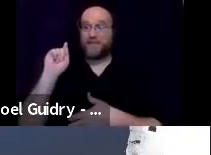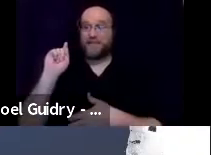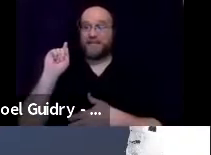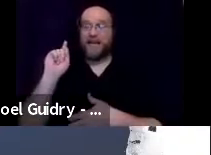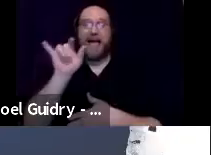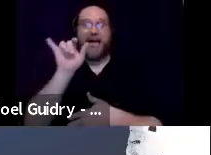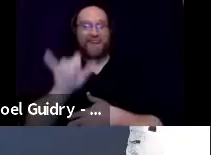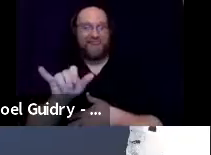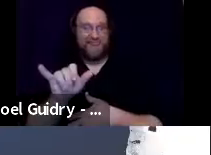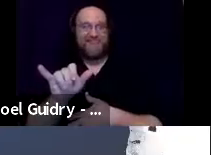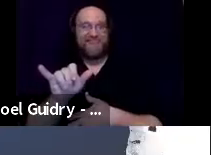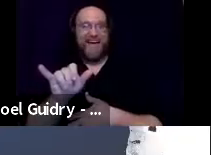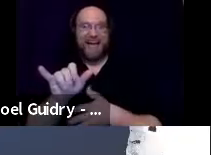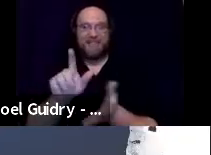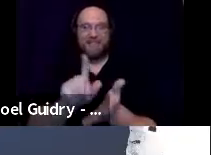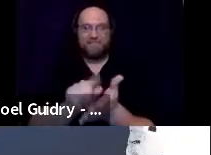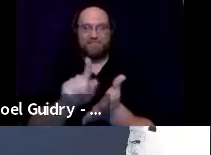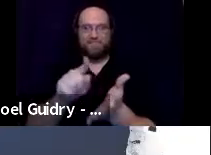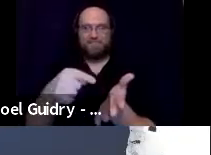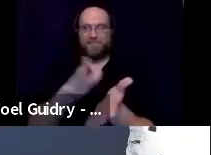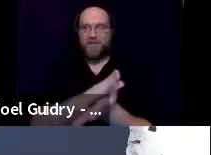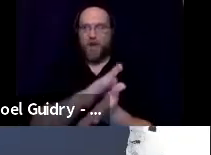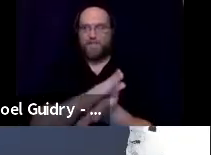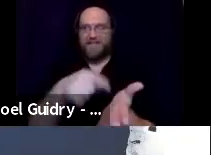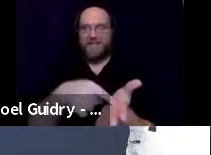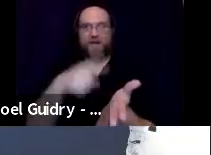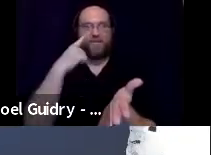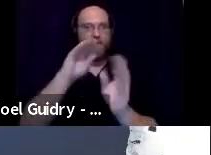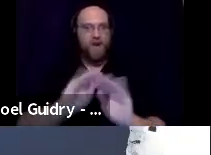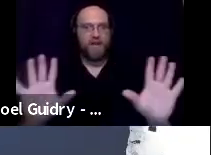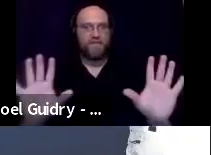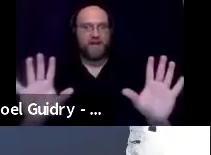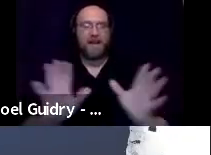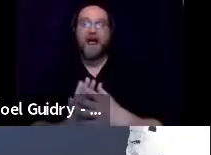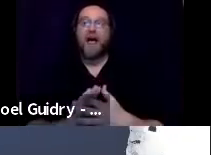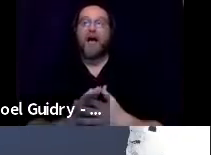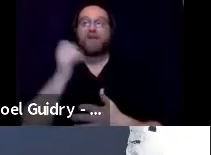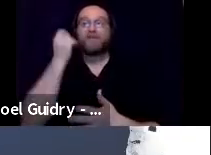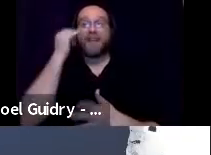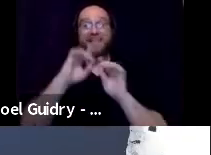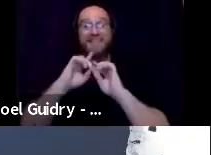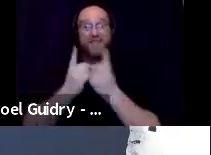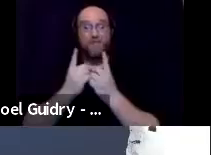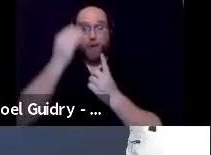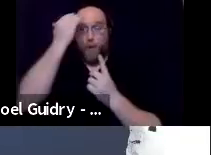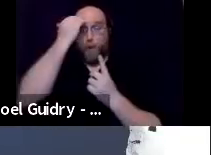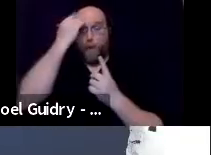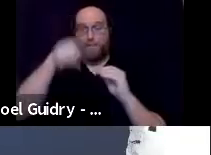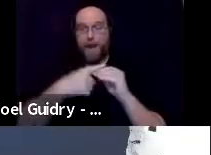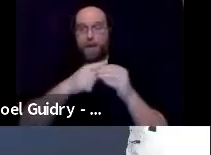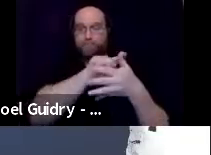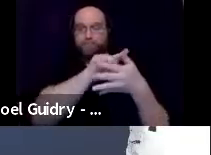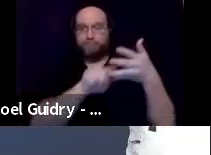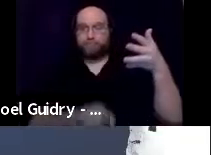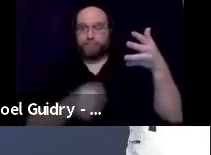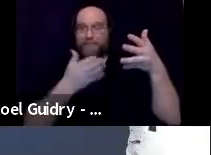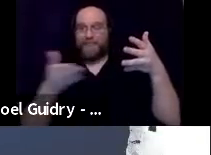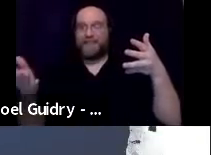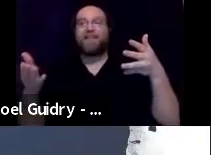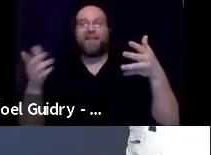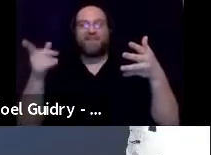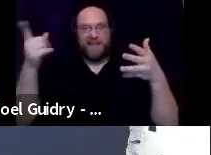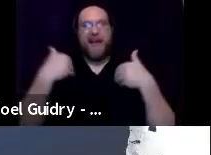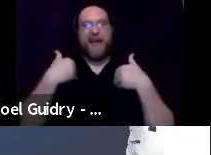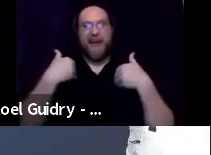clarification. Most of these are things that the district has known about and has had available in terms of what